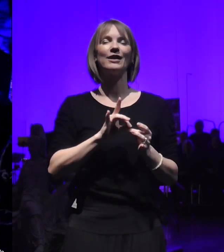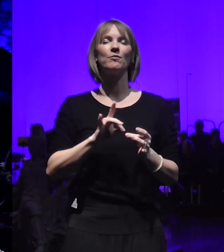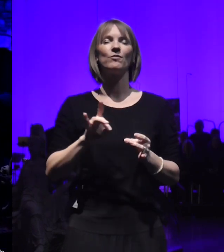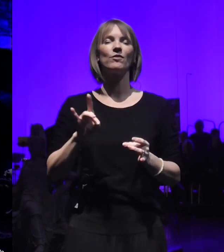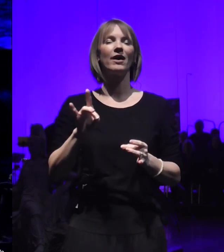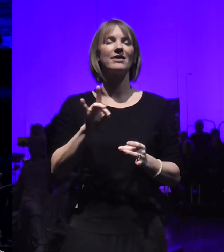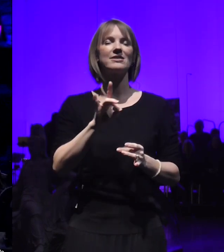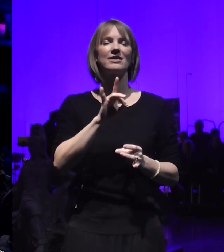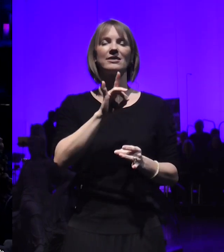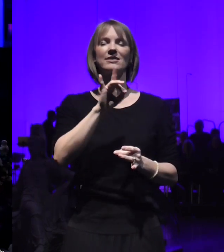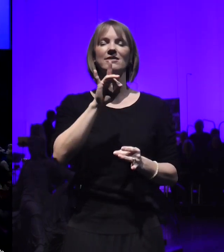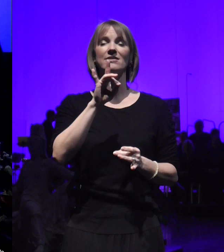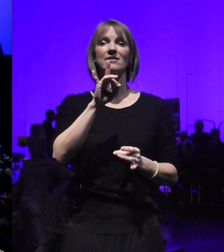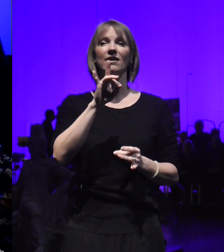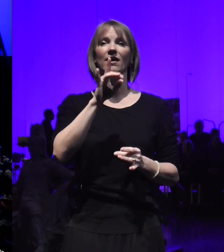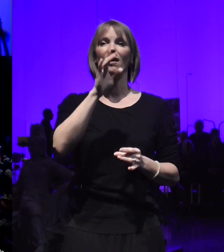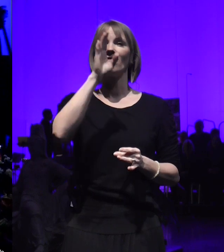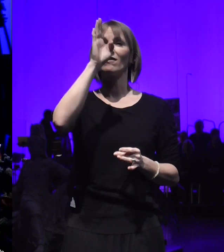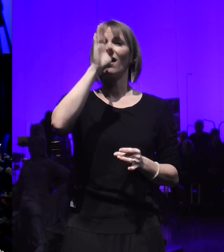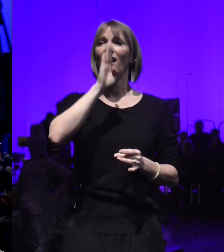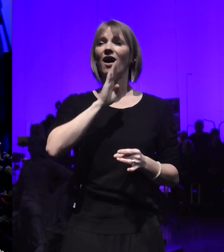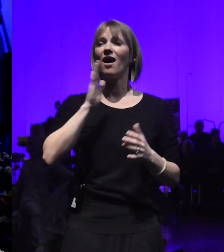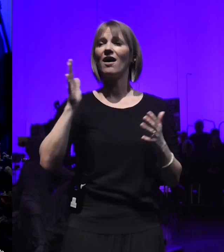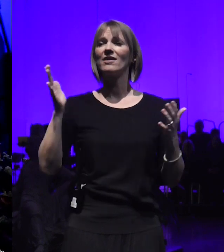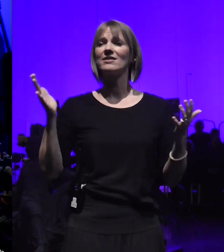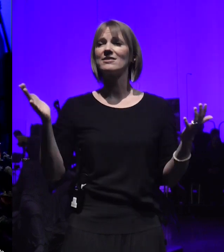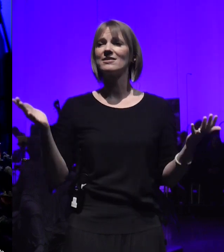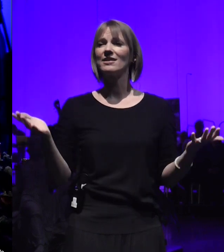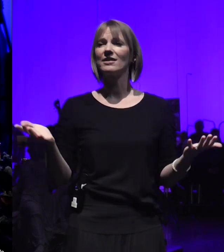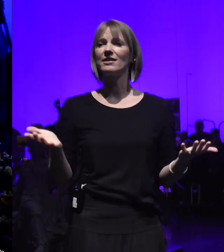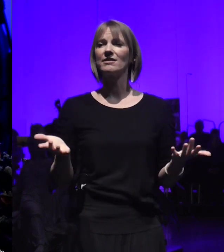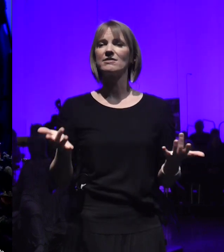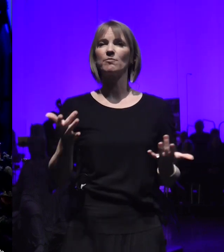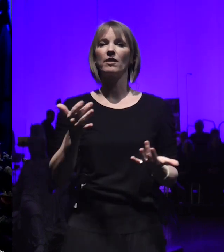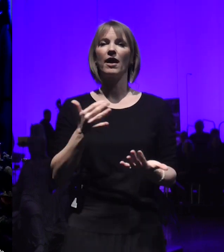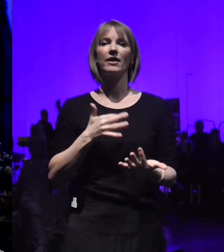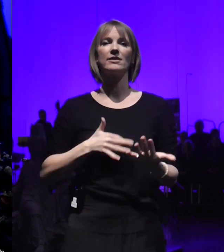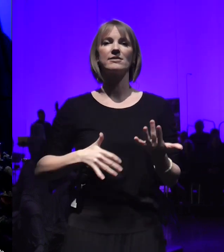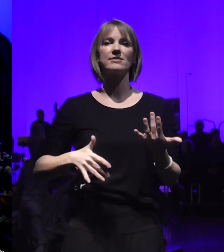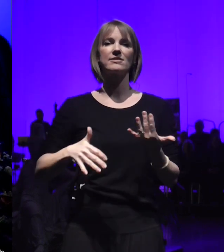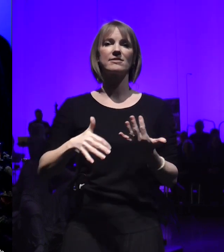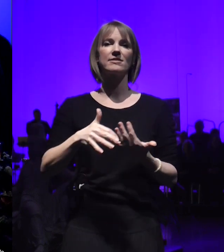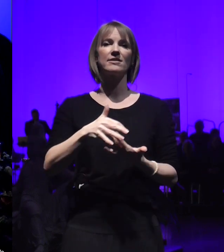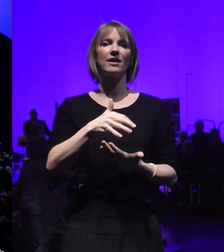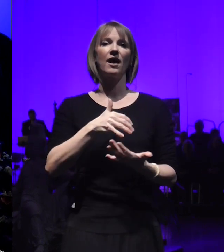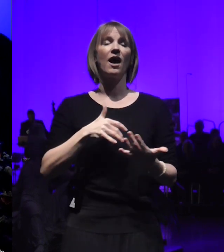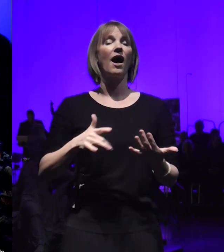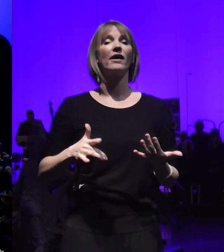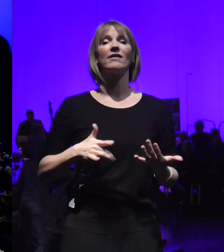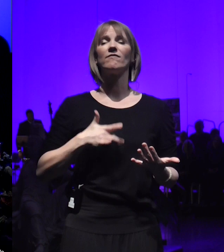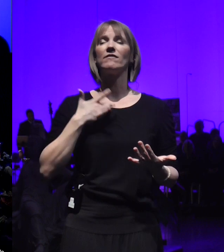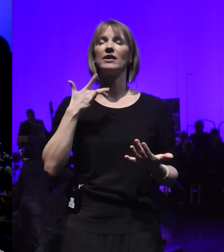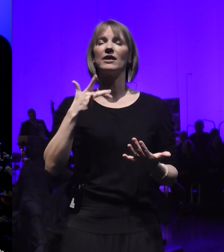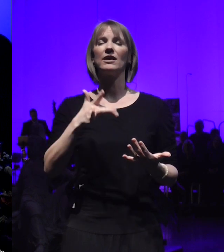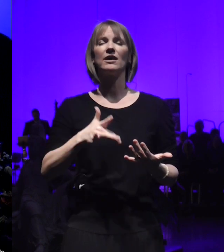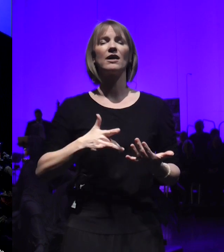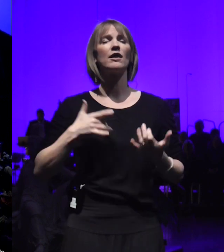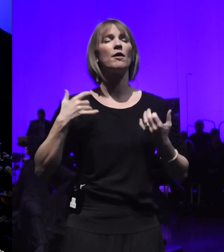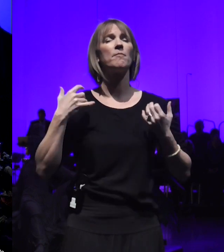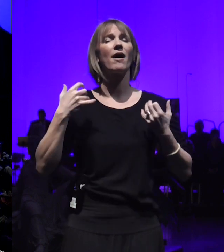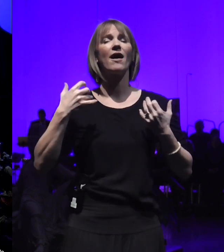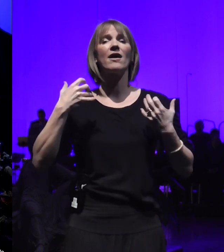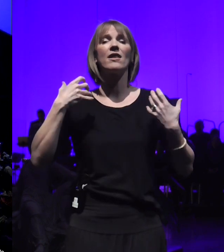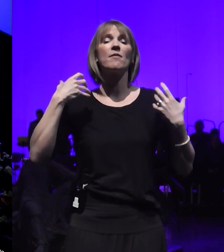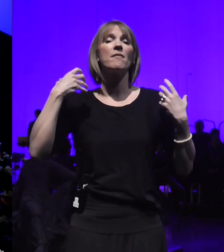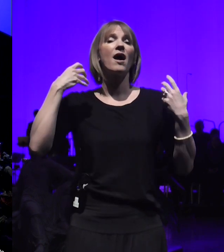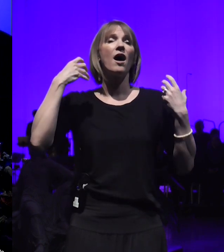Surely the presence of God is in this place. I can feel